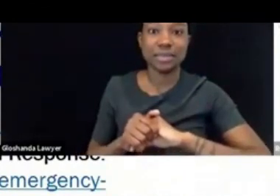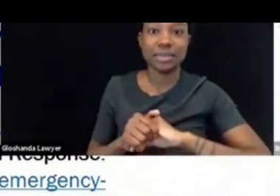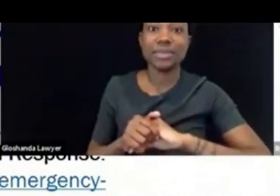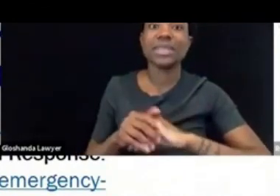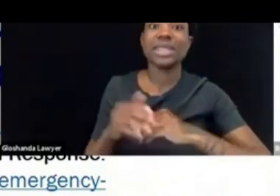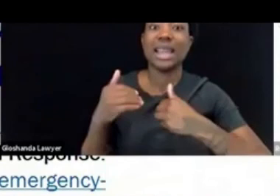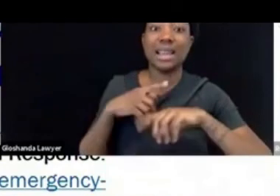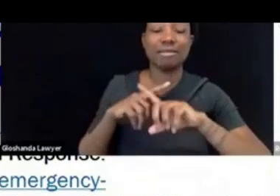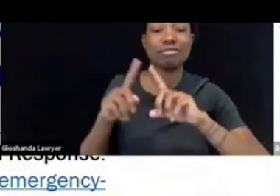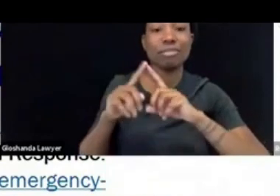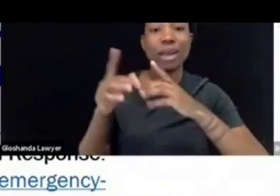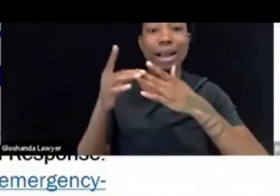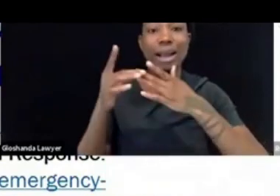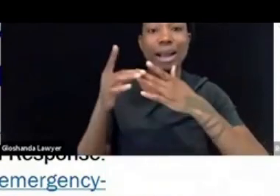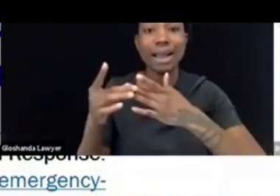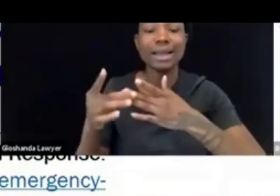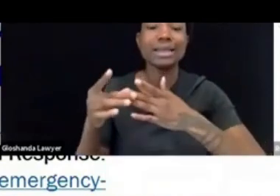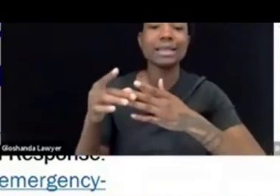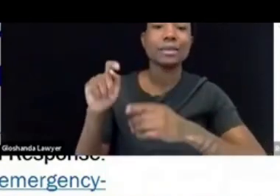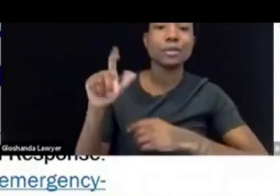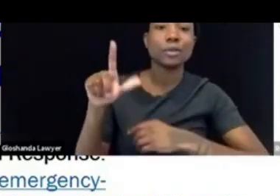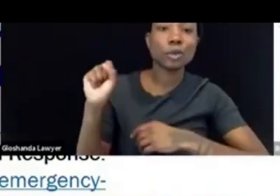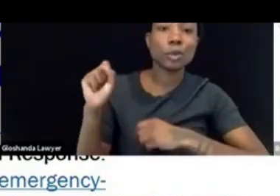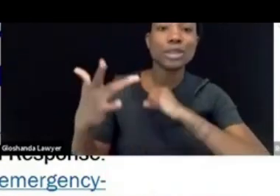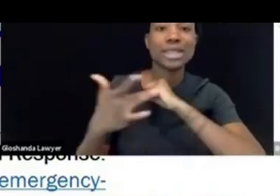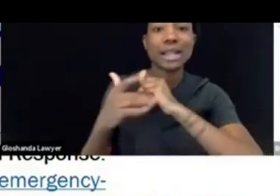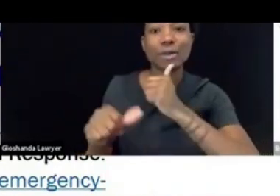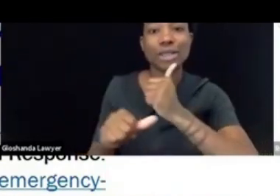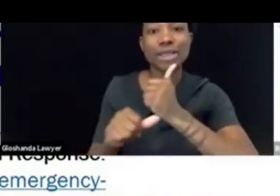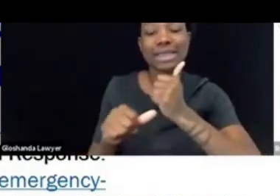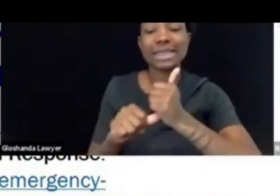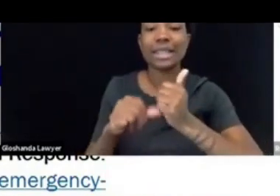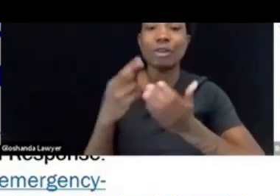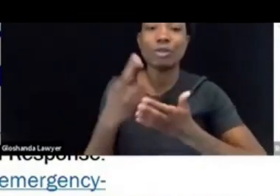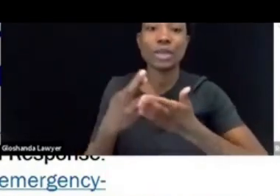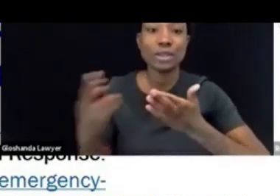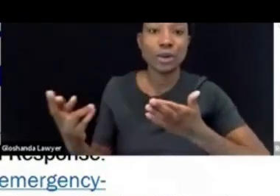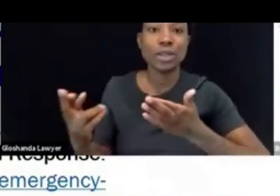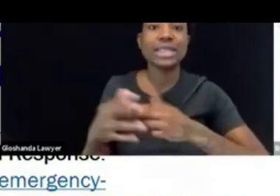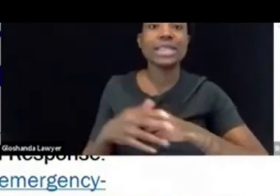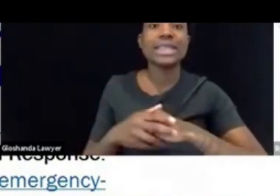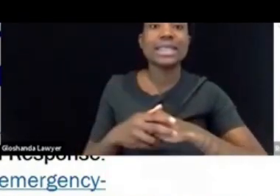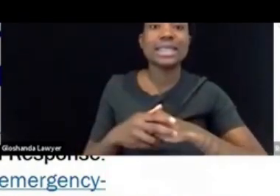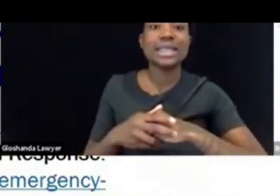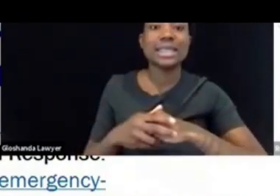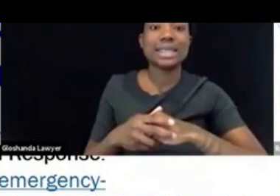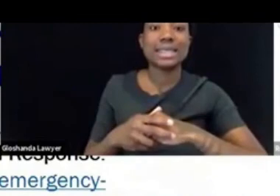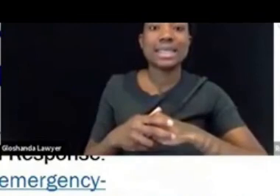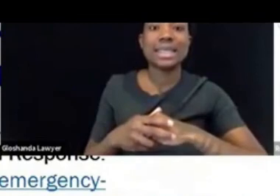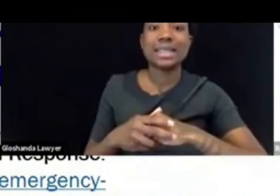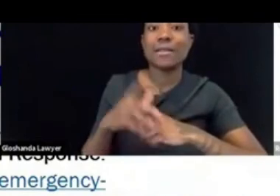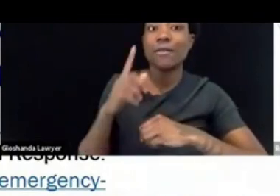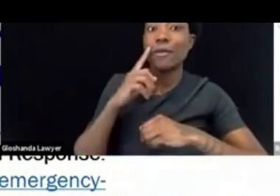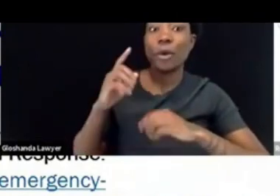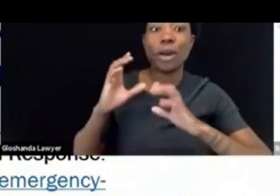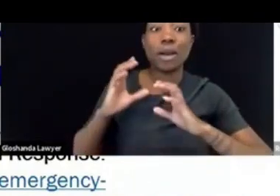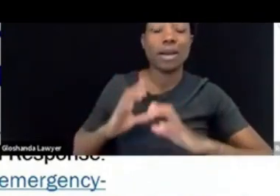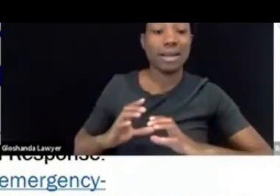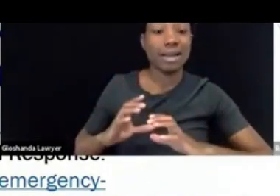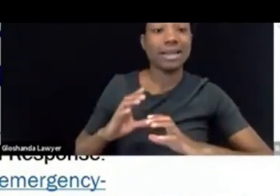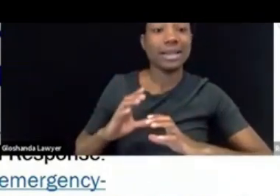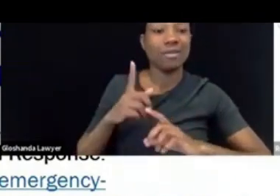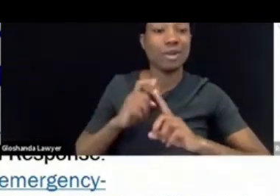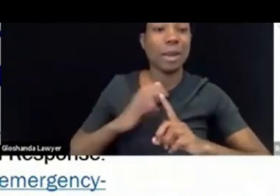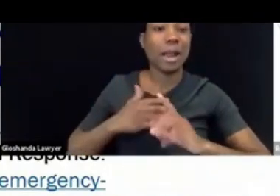assistance, practical resources for compliance with civil rights that our office has put out. I also have a